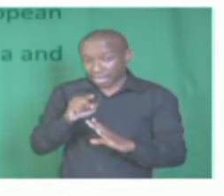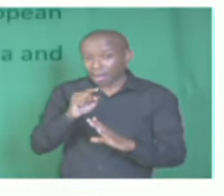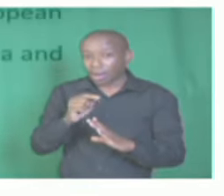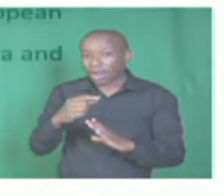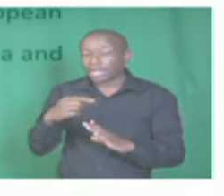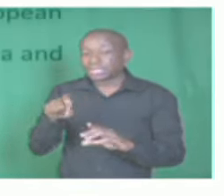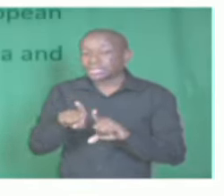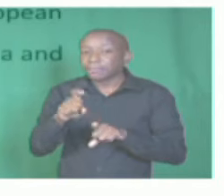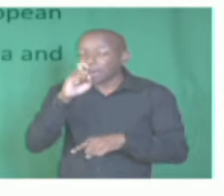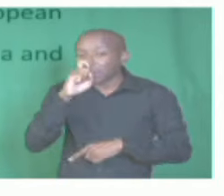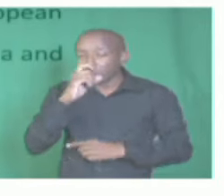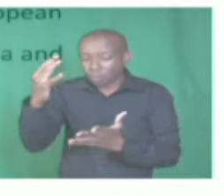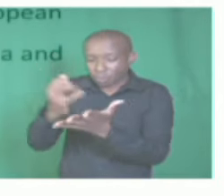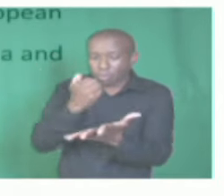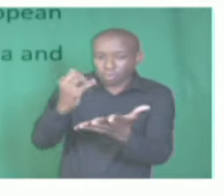that they colonized.